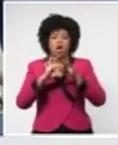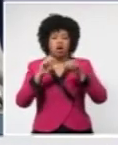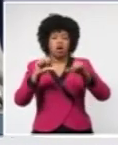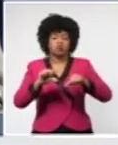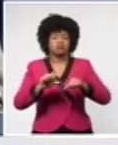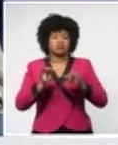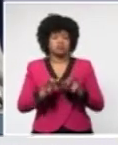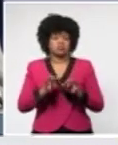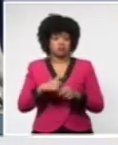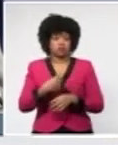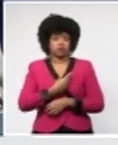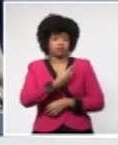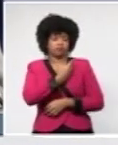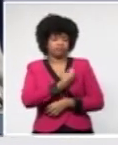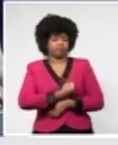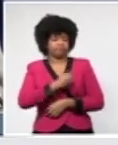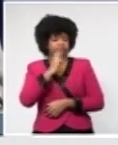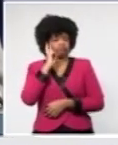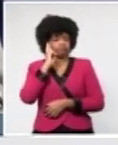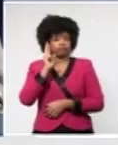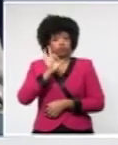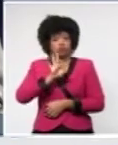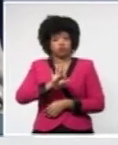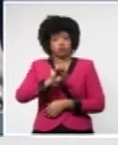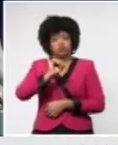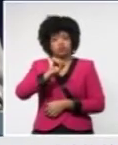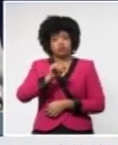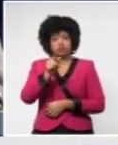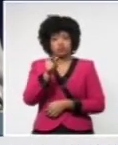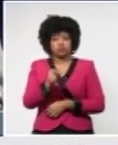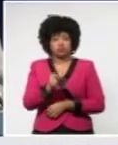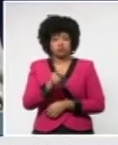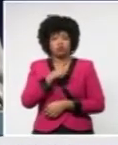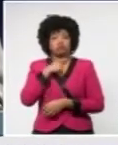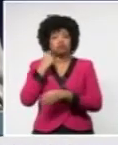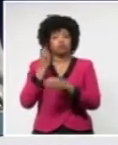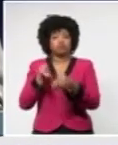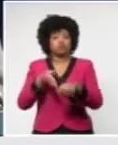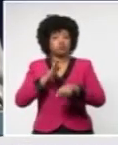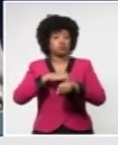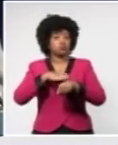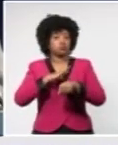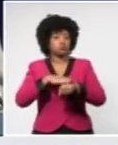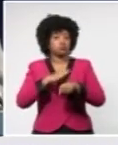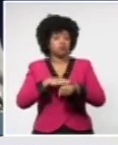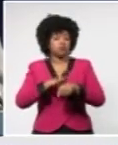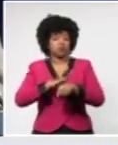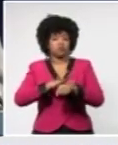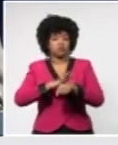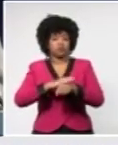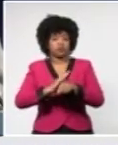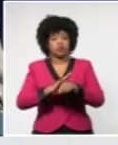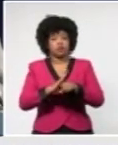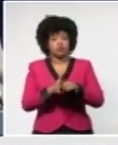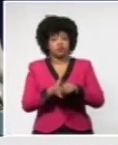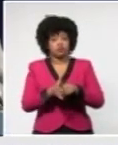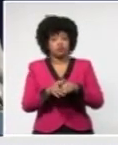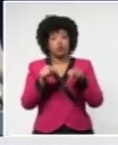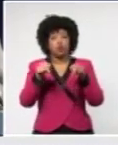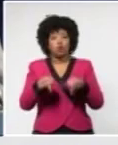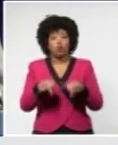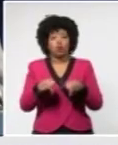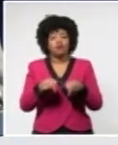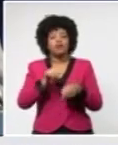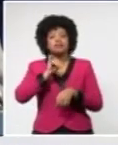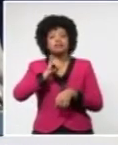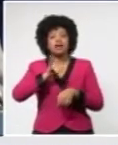6 straight days, we have no fatalities. We have the 2 evacuees at the beginning of the pandemic, and